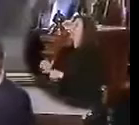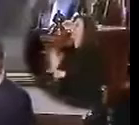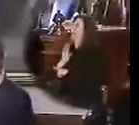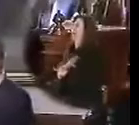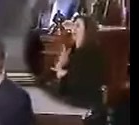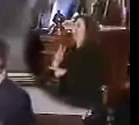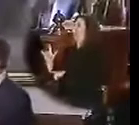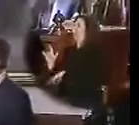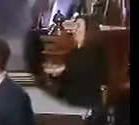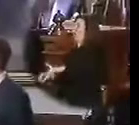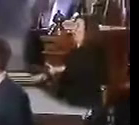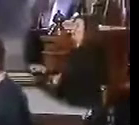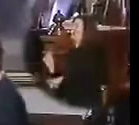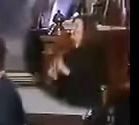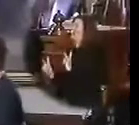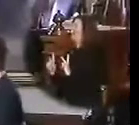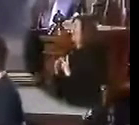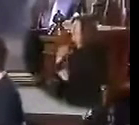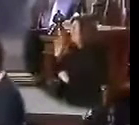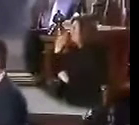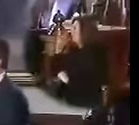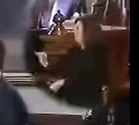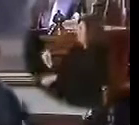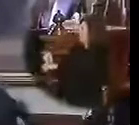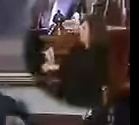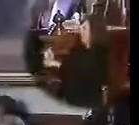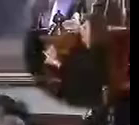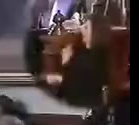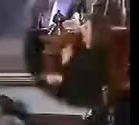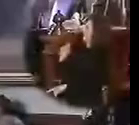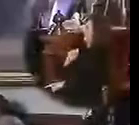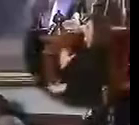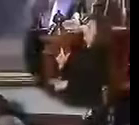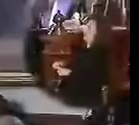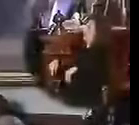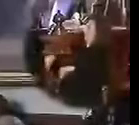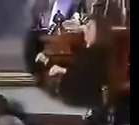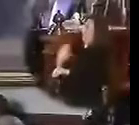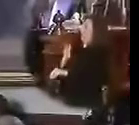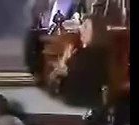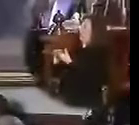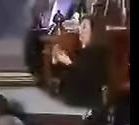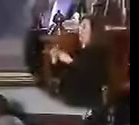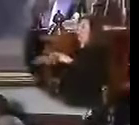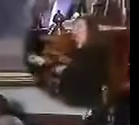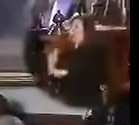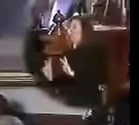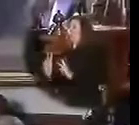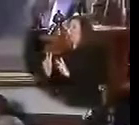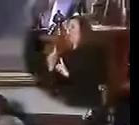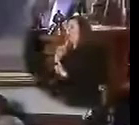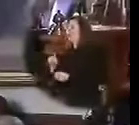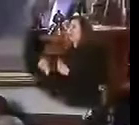people. And I don't think it's the job of the Senate to sell our story to the people. I think we all came here to